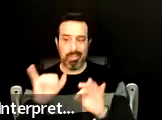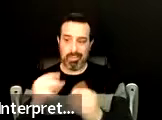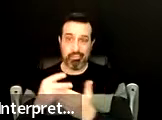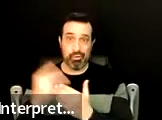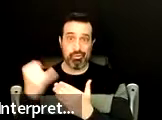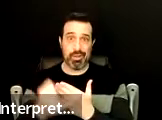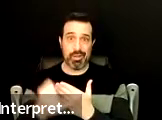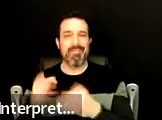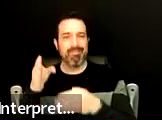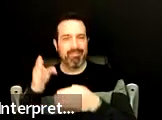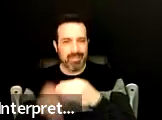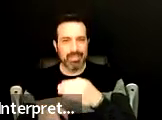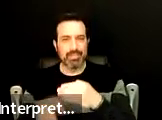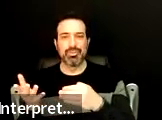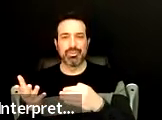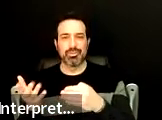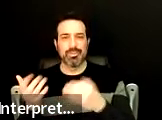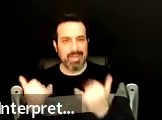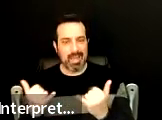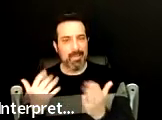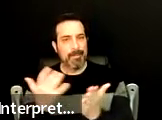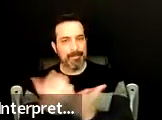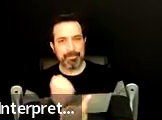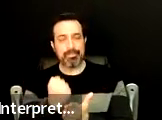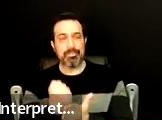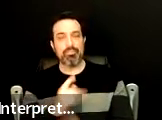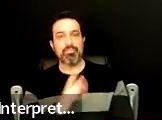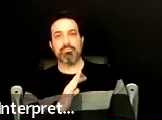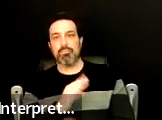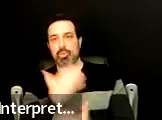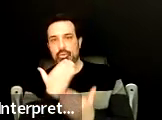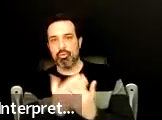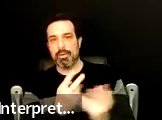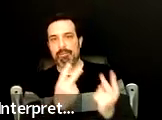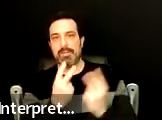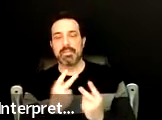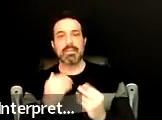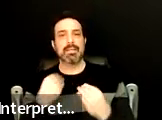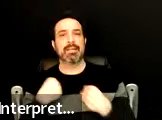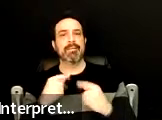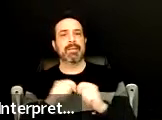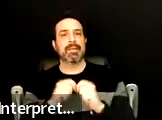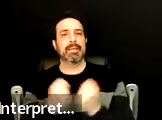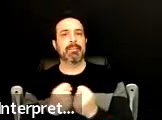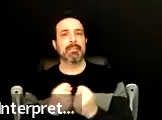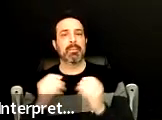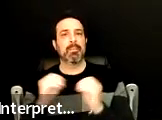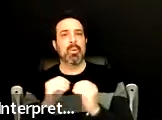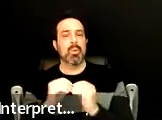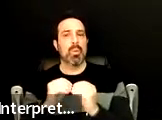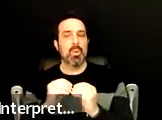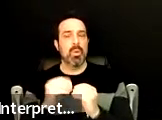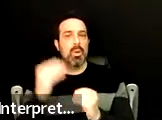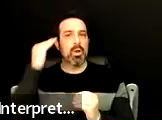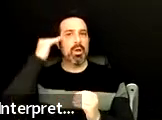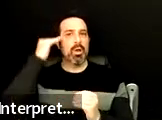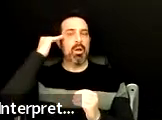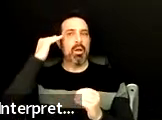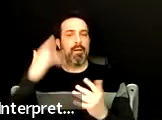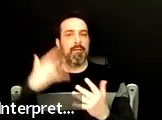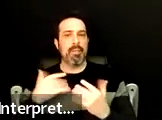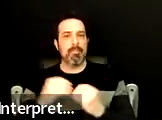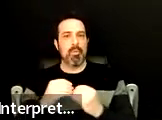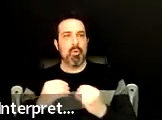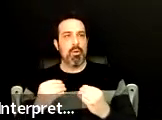project done this go round. So it was a great visit, gave our team some more wind in our sails.